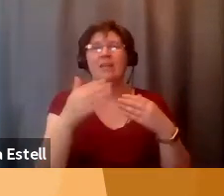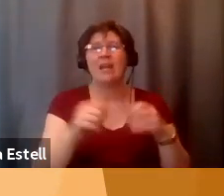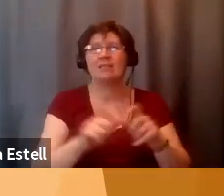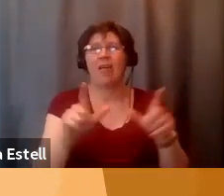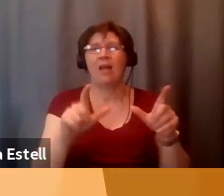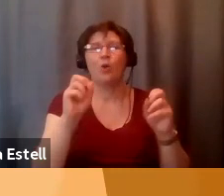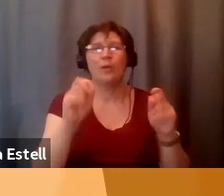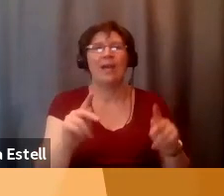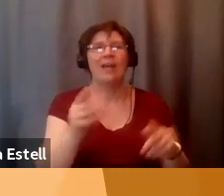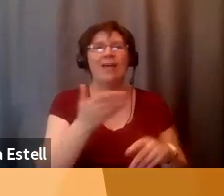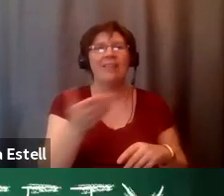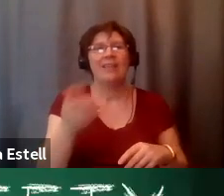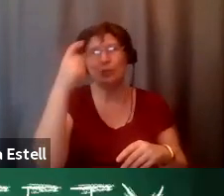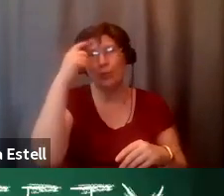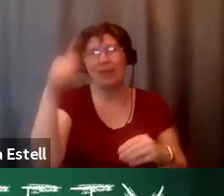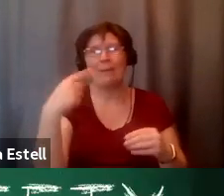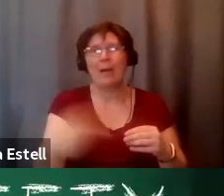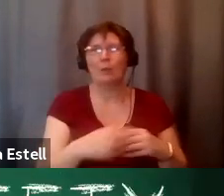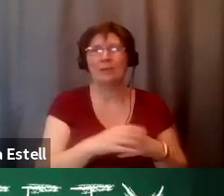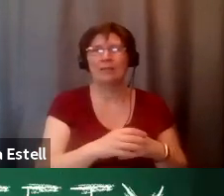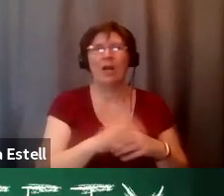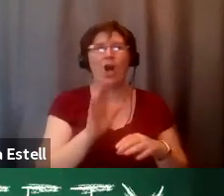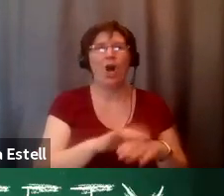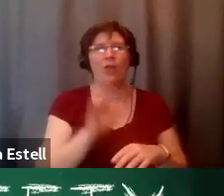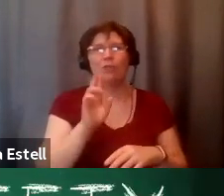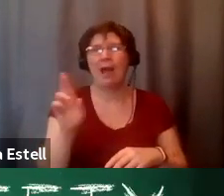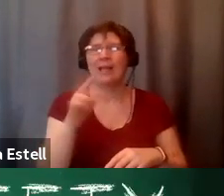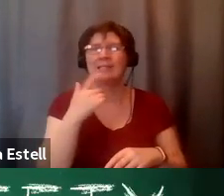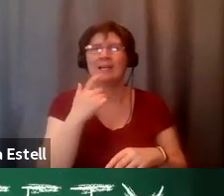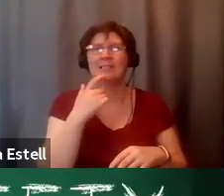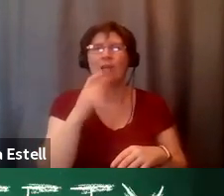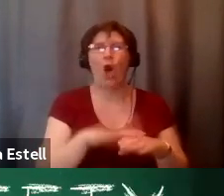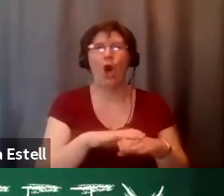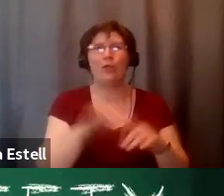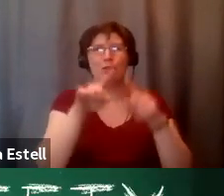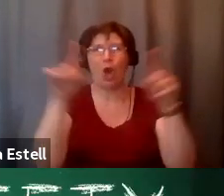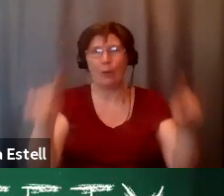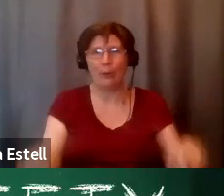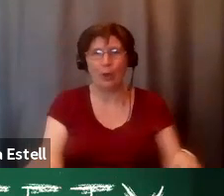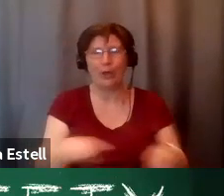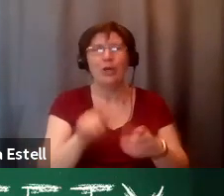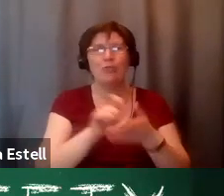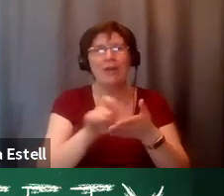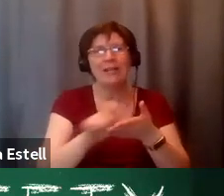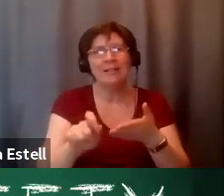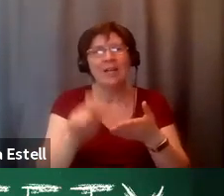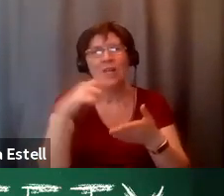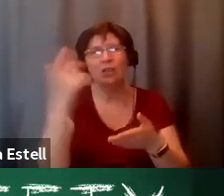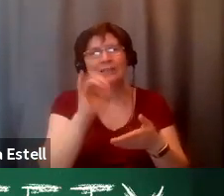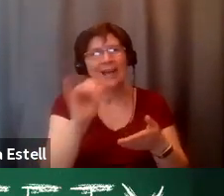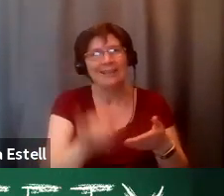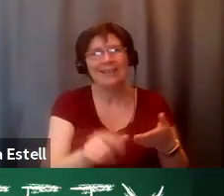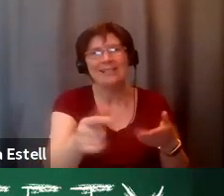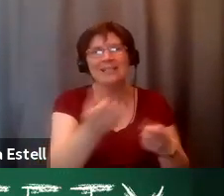Okay, things to think about. And on the right, it says on a chalkboard, written in chalk is what it looks like.